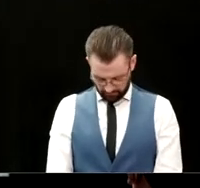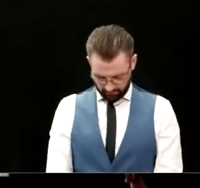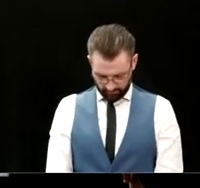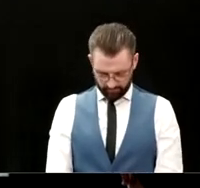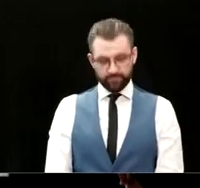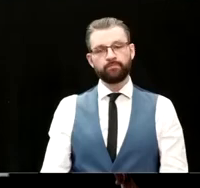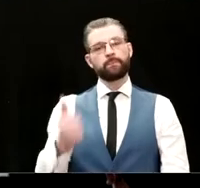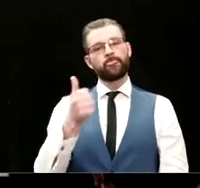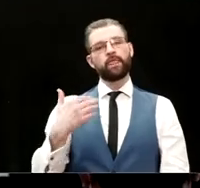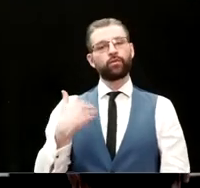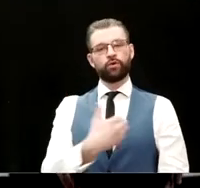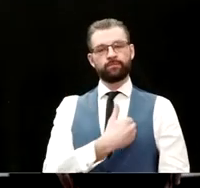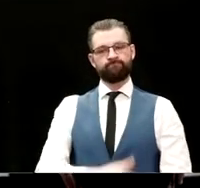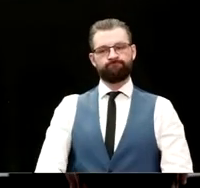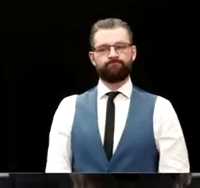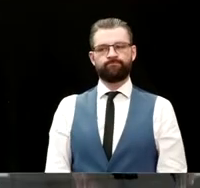Good morning.